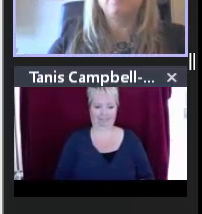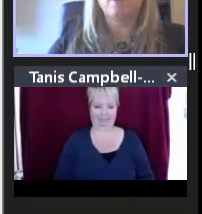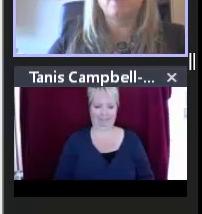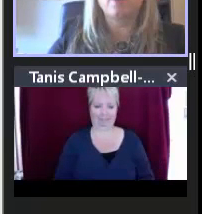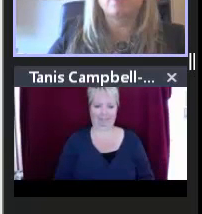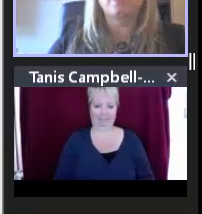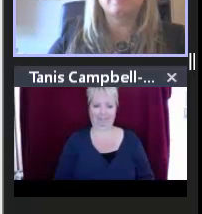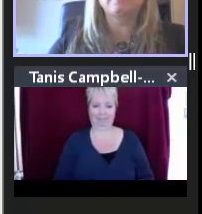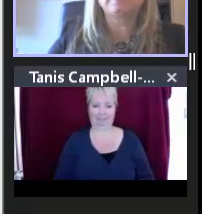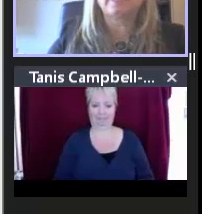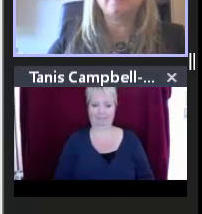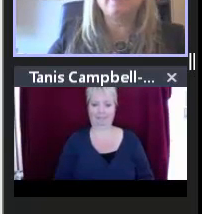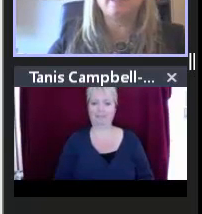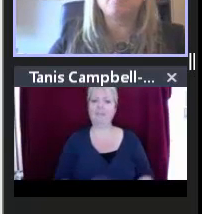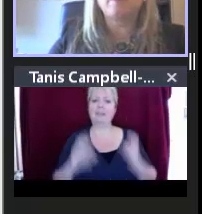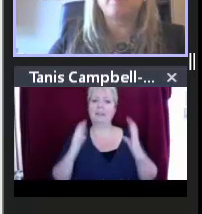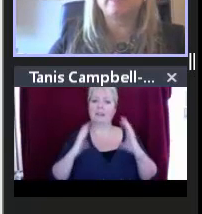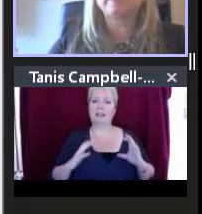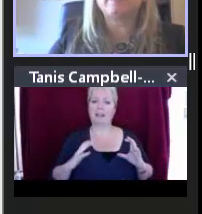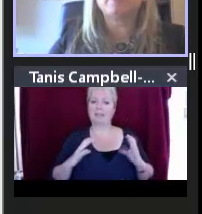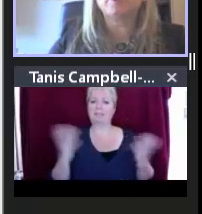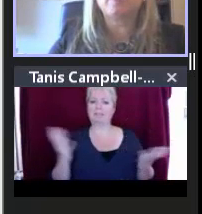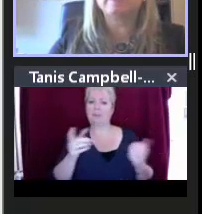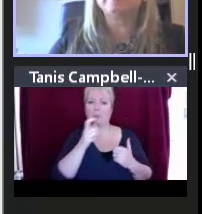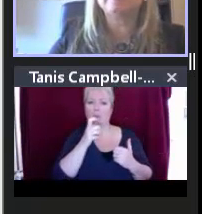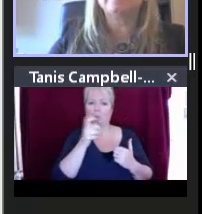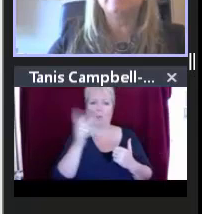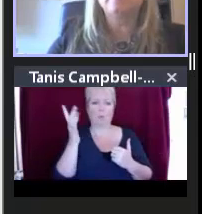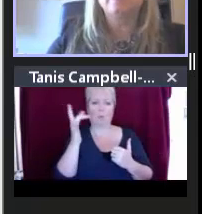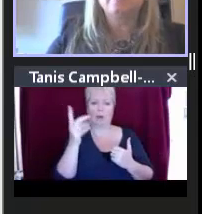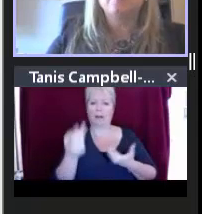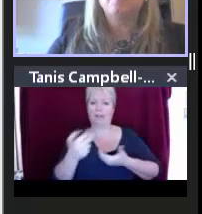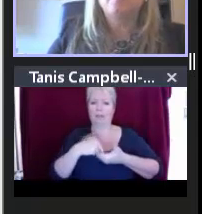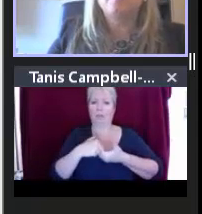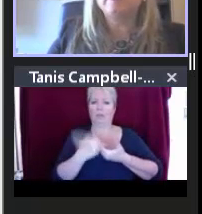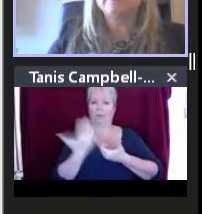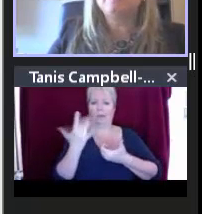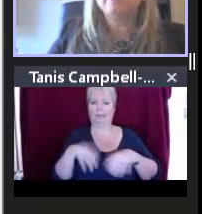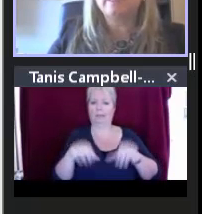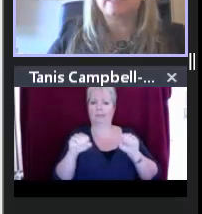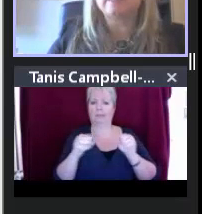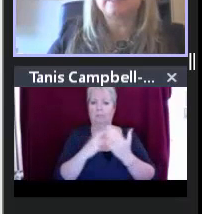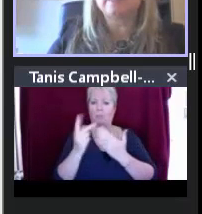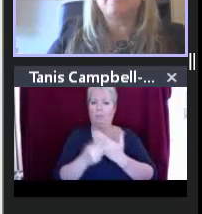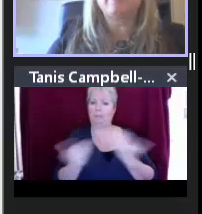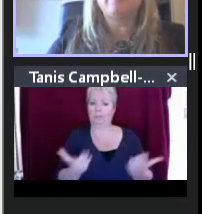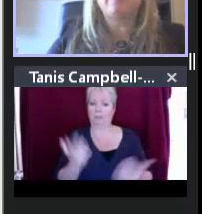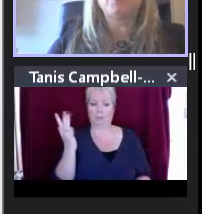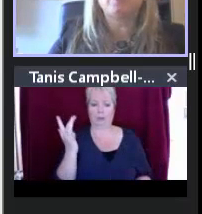So who are our clients then, and what brings them to us? This is really